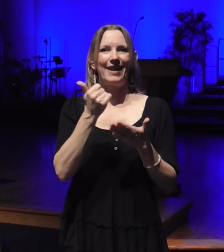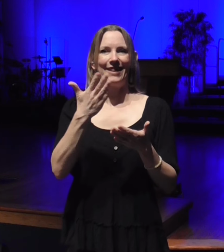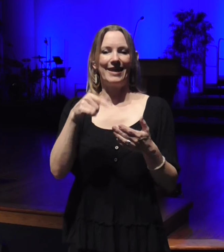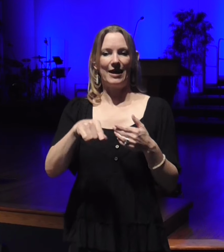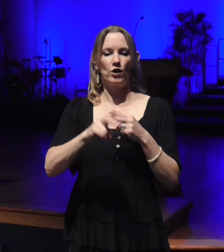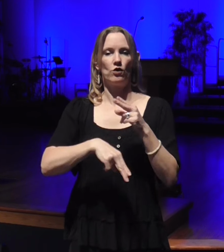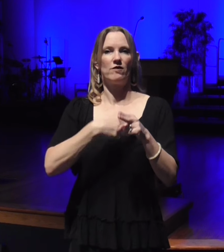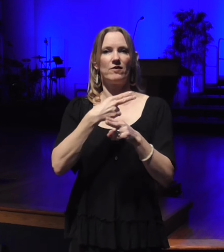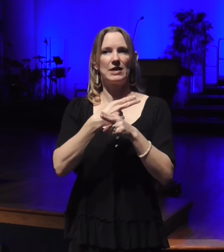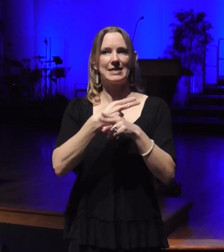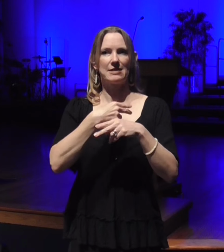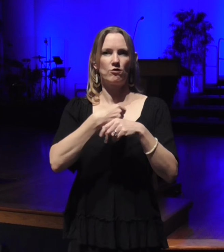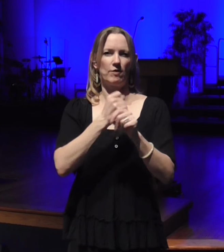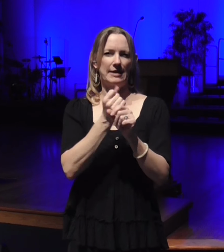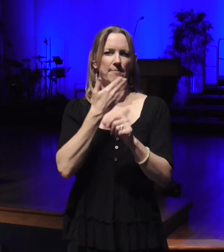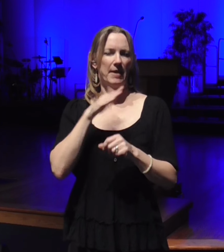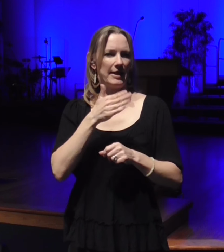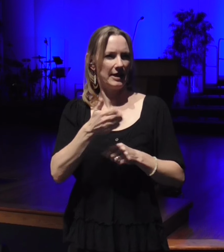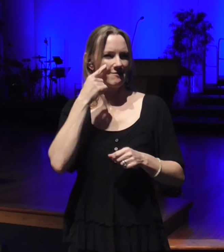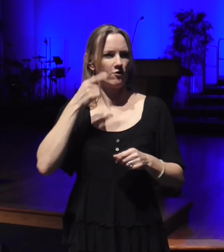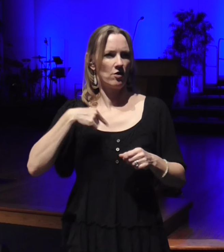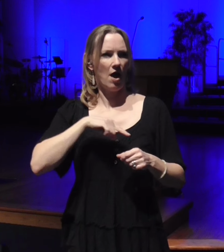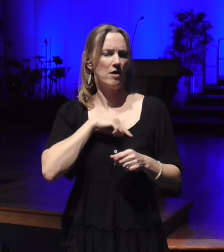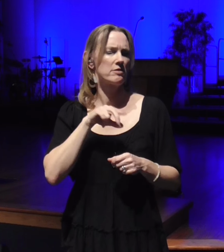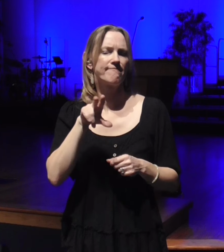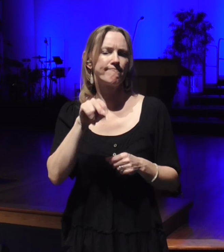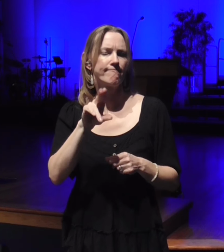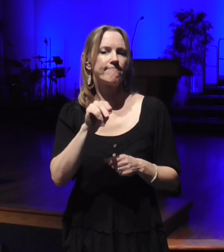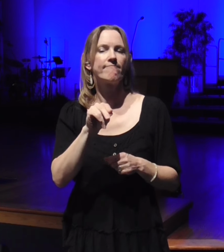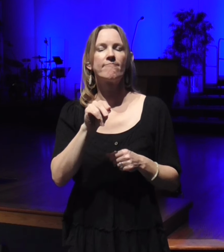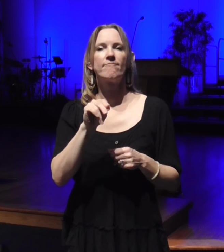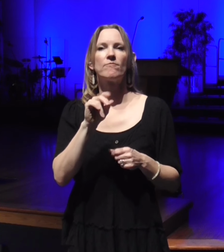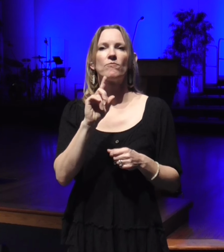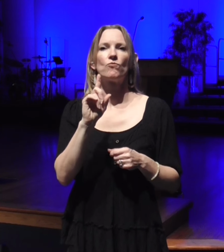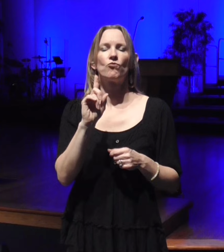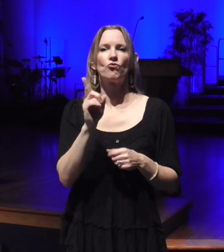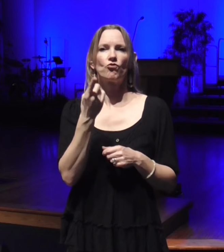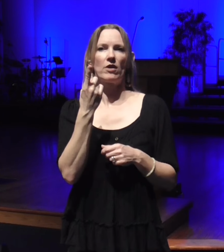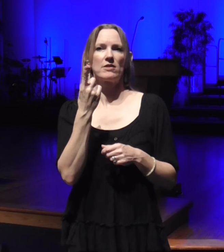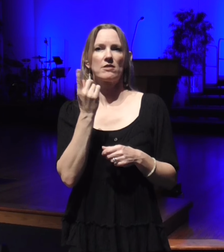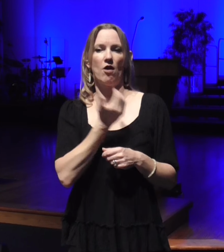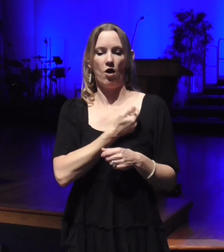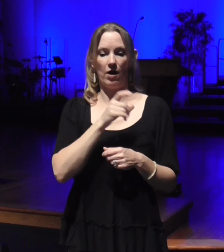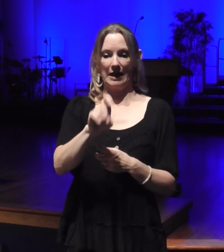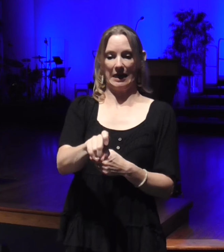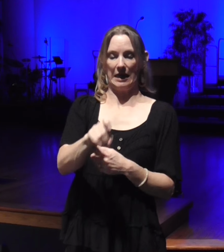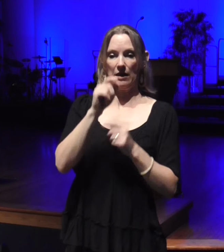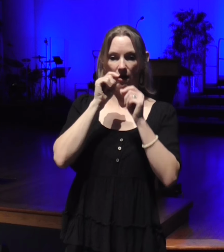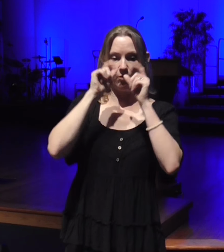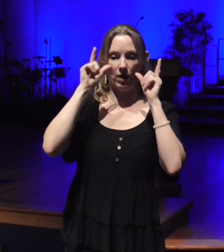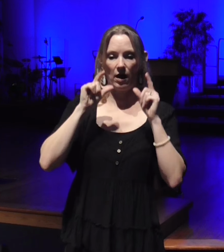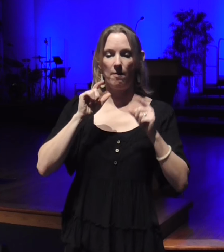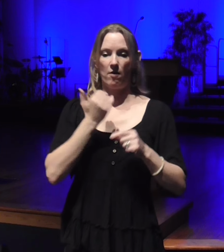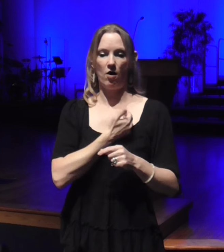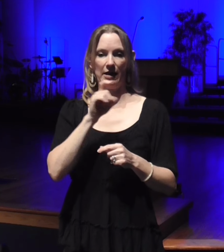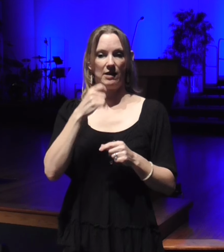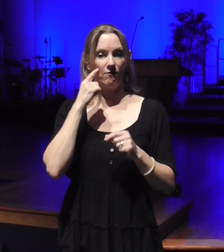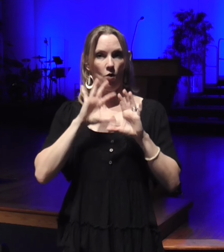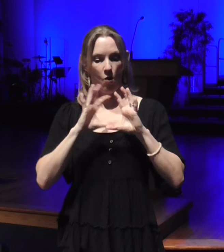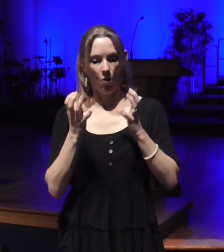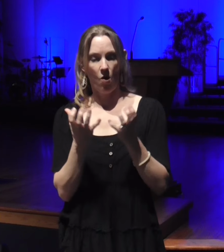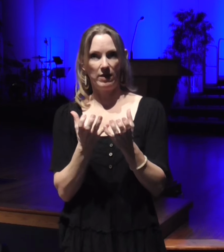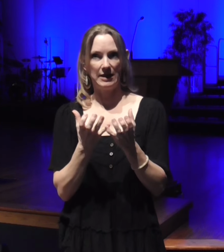intentionally brings bad things to come to pass for us. It's simply that our need for awakening and wholeness is so